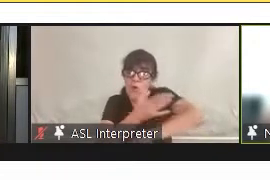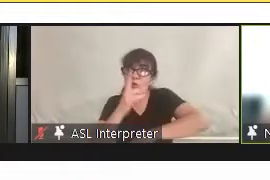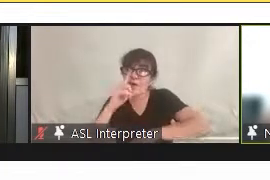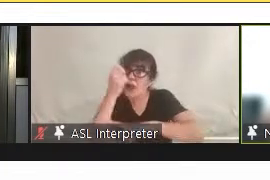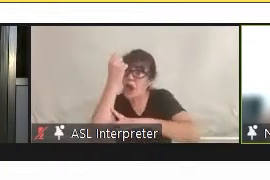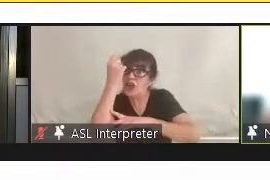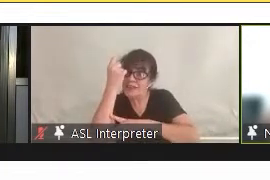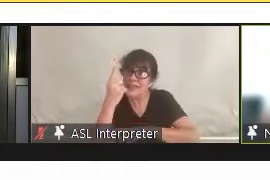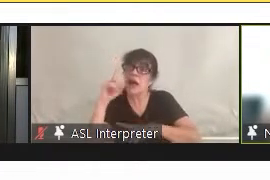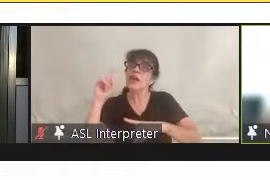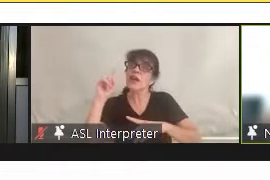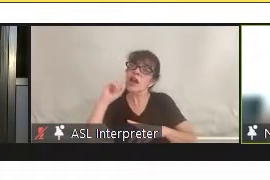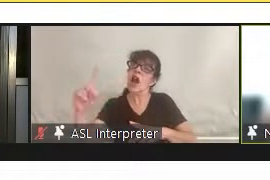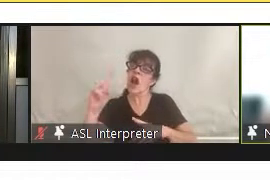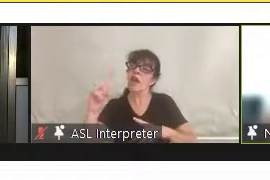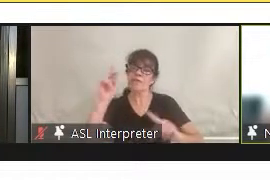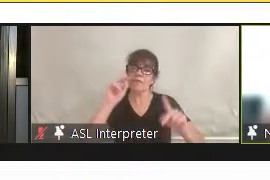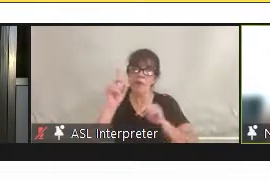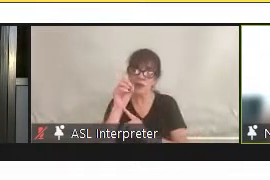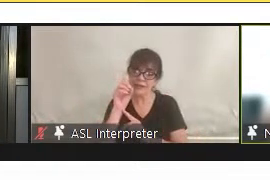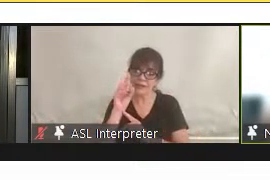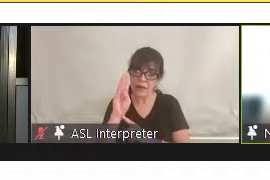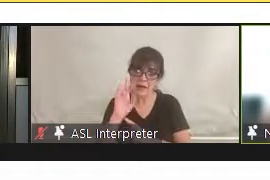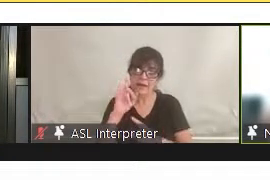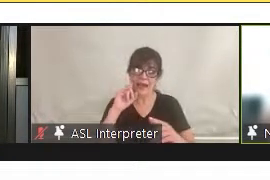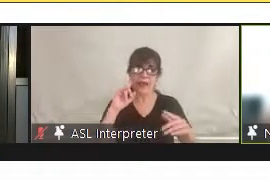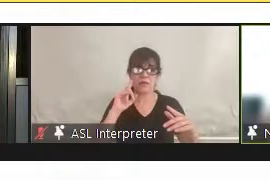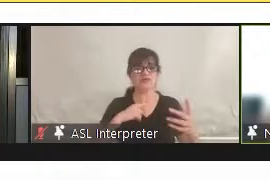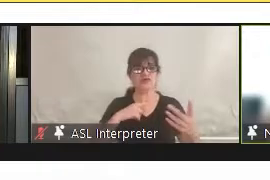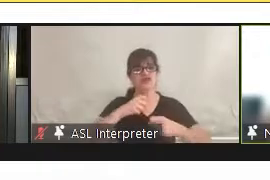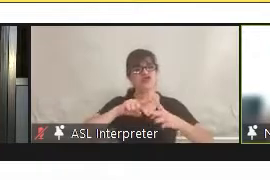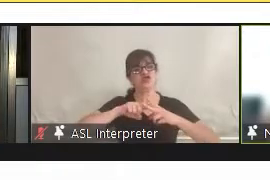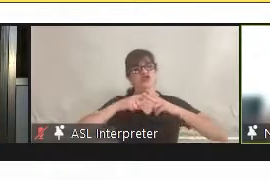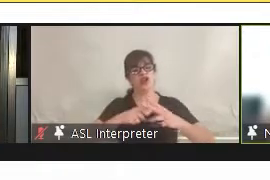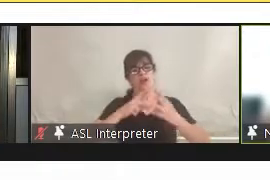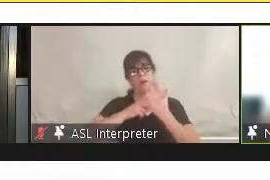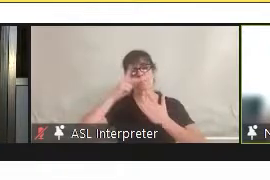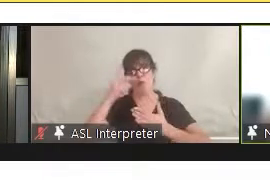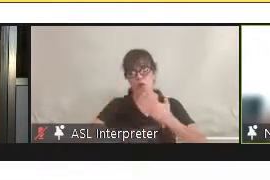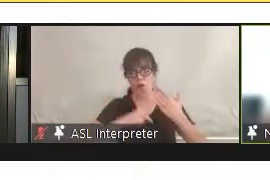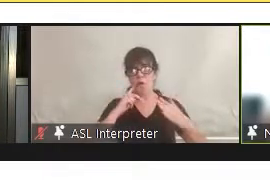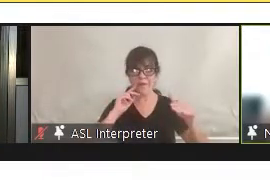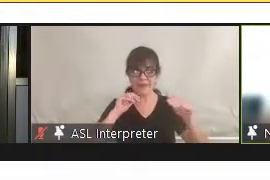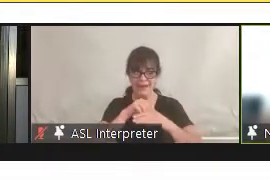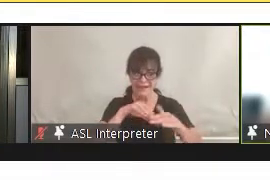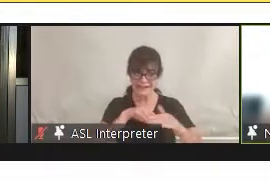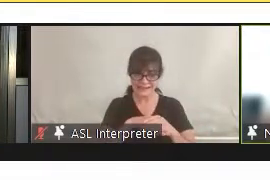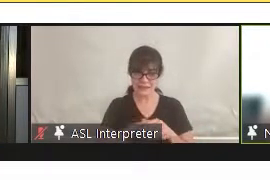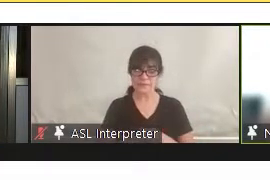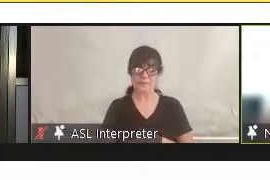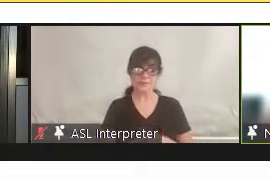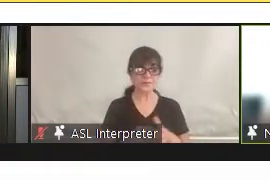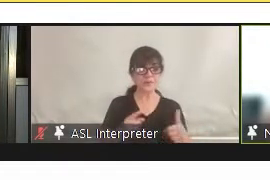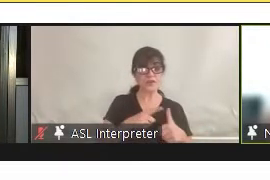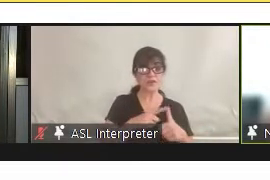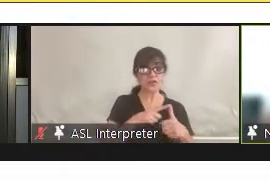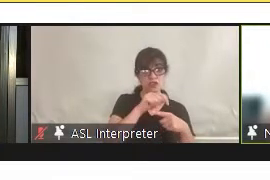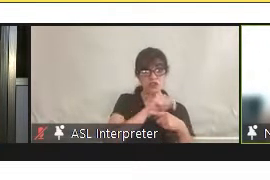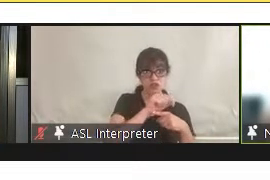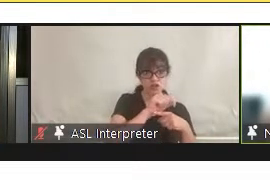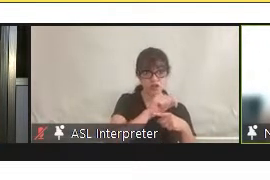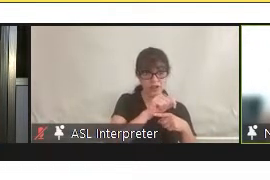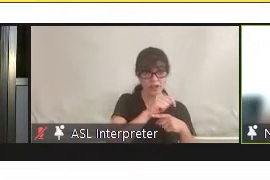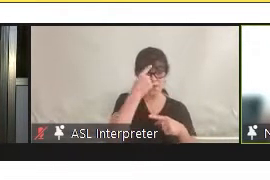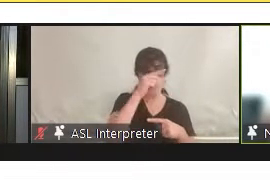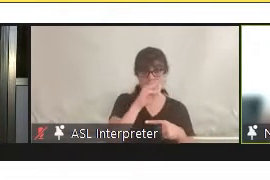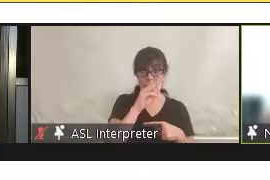need for accessibility is critical for the success of the program. So the project has really provided a training program for masons, adopting this training